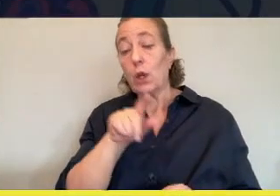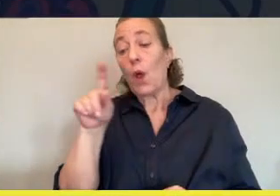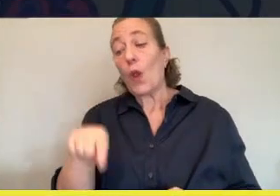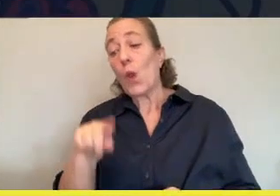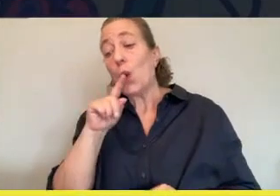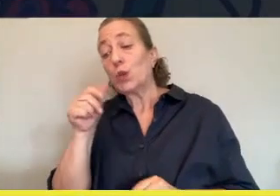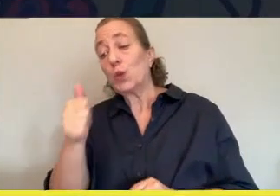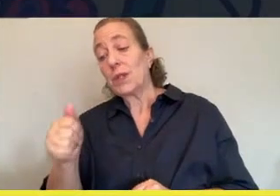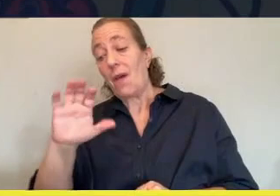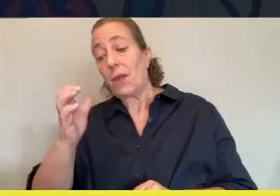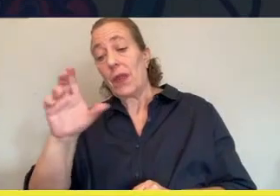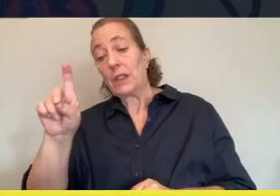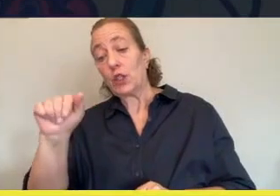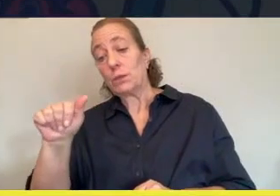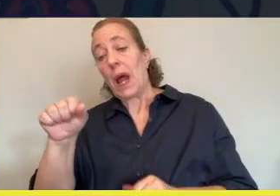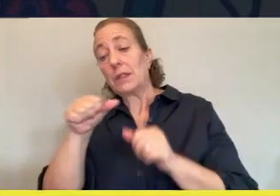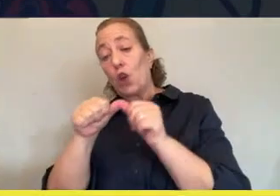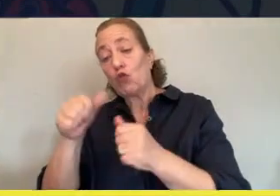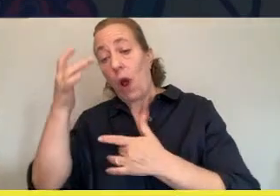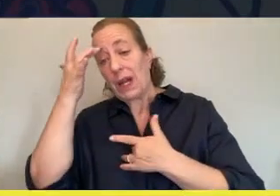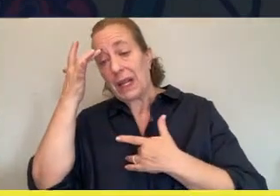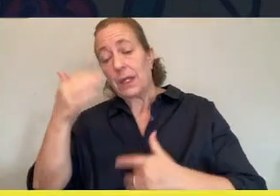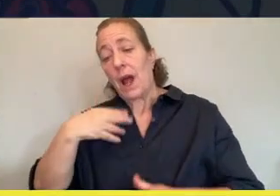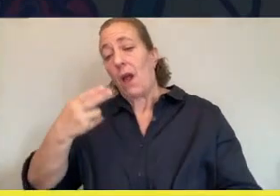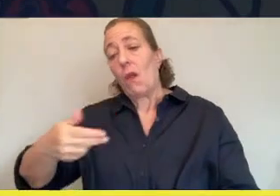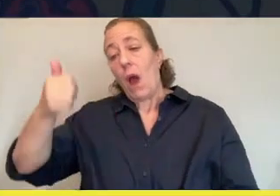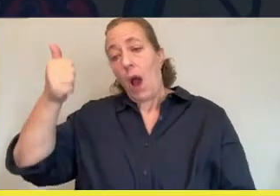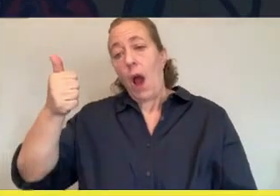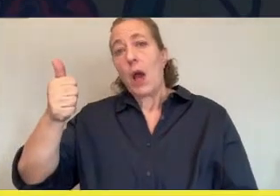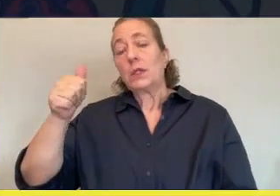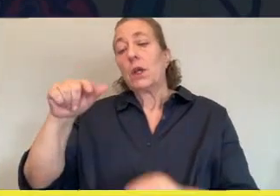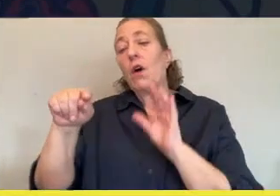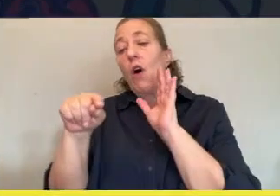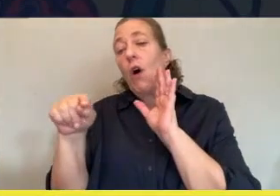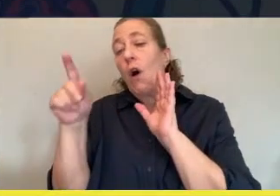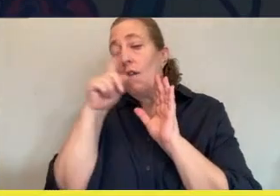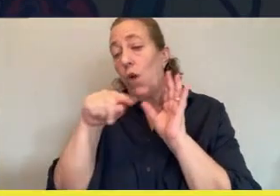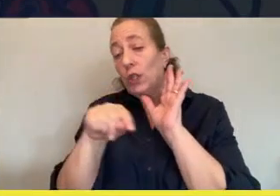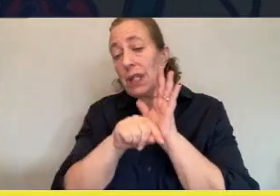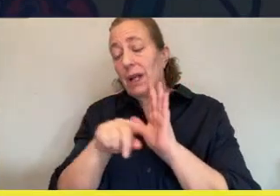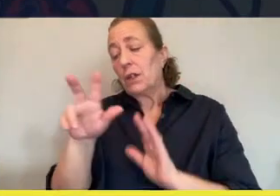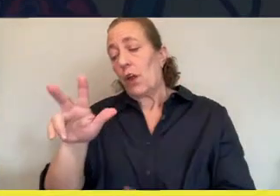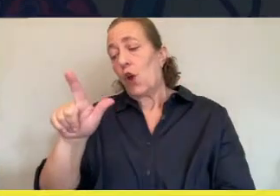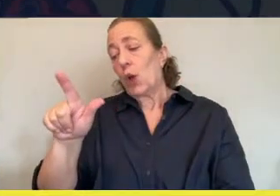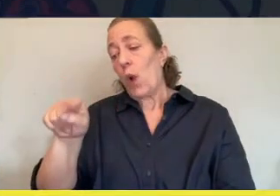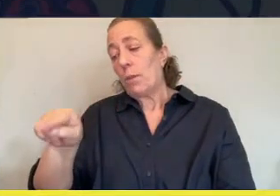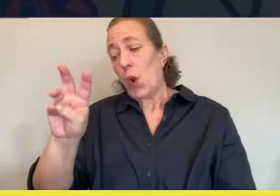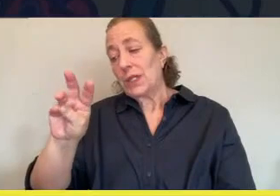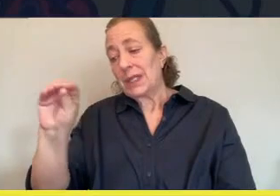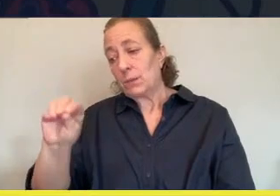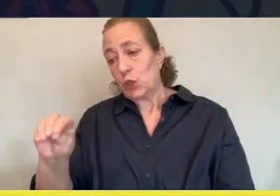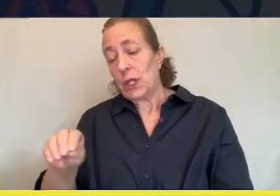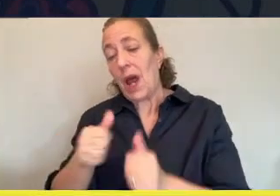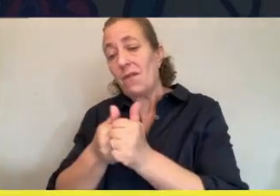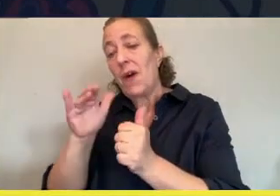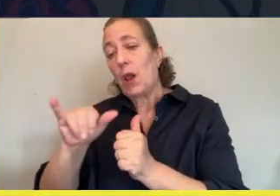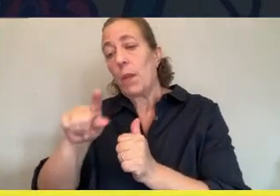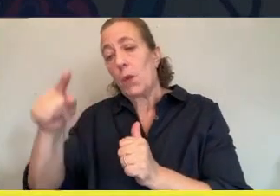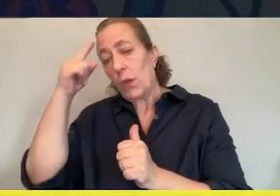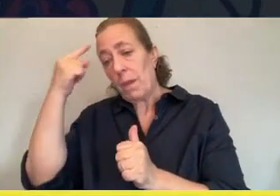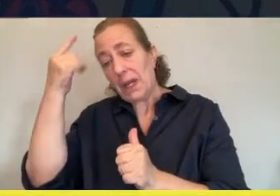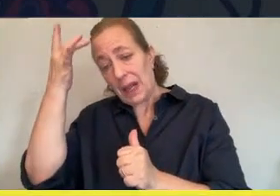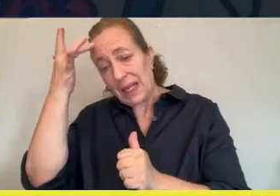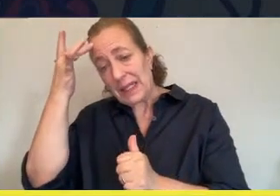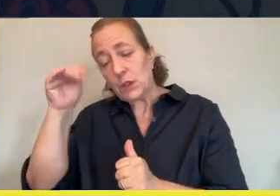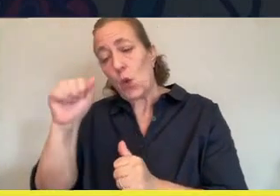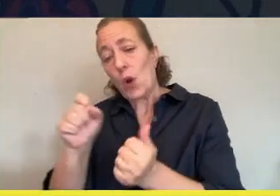their disability as a chronic illness had the highest false negative rate at 31.6%, followed by those with mental illness or a psychiatric